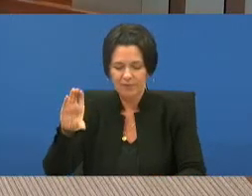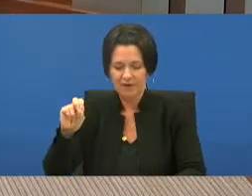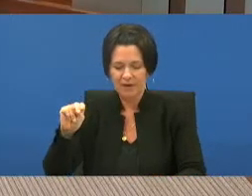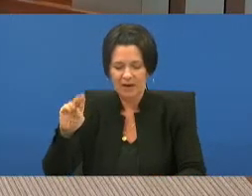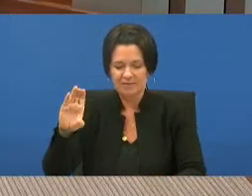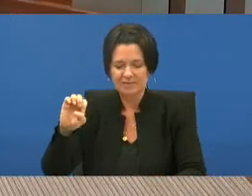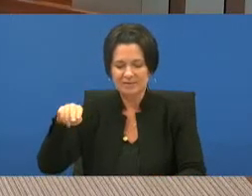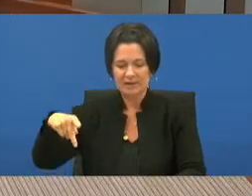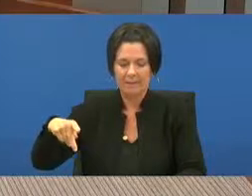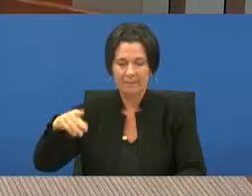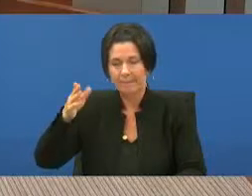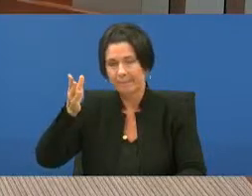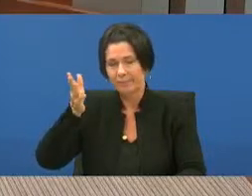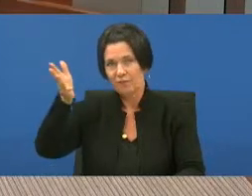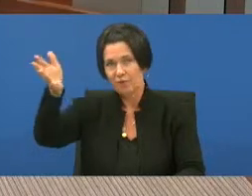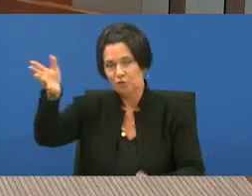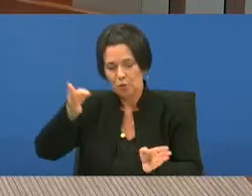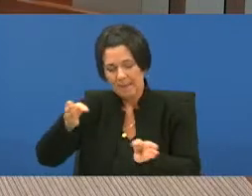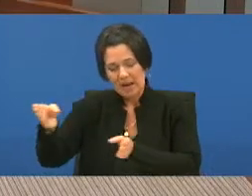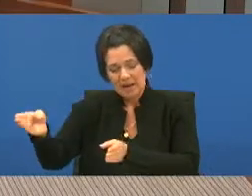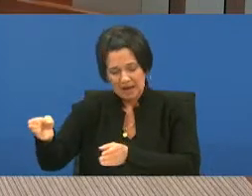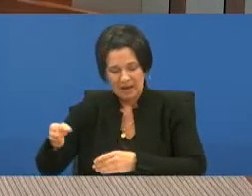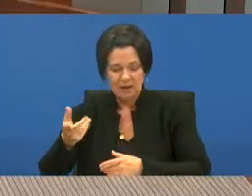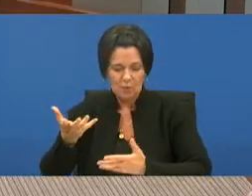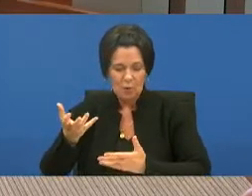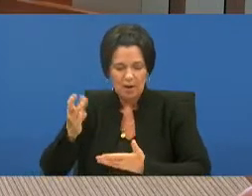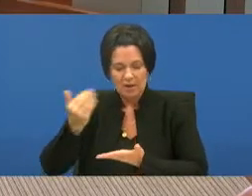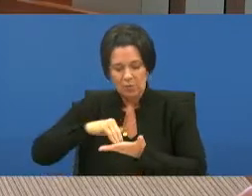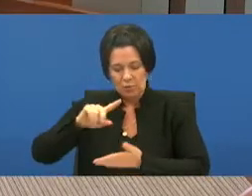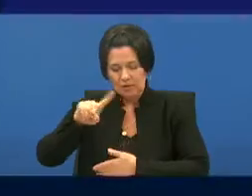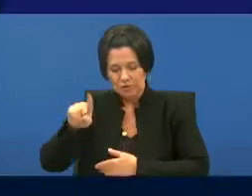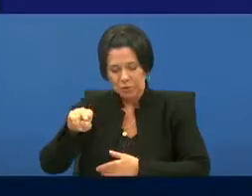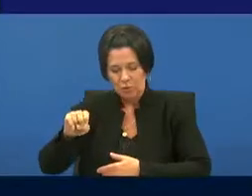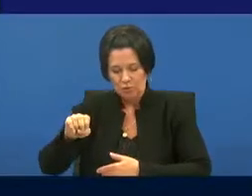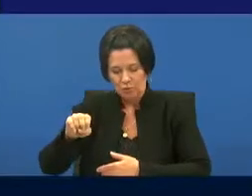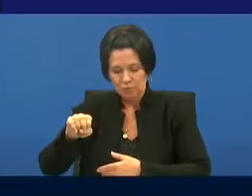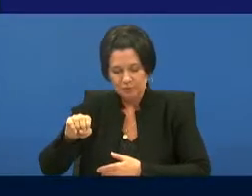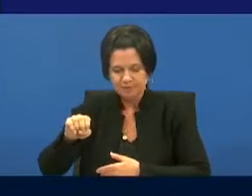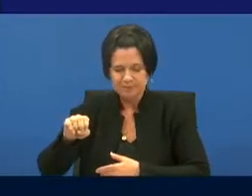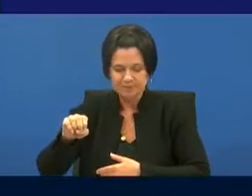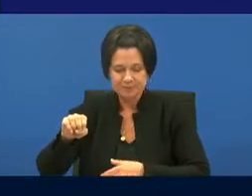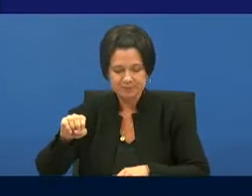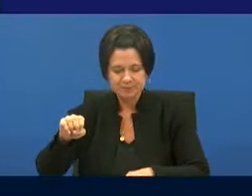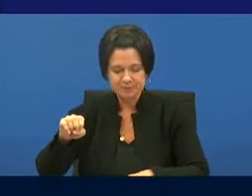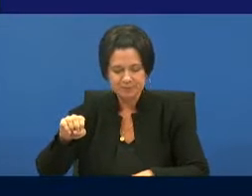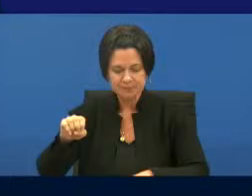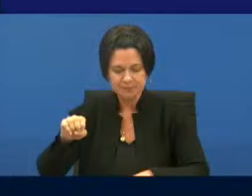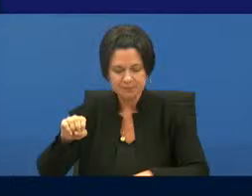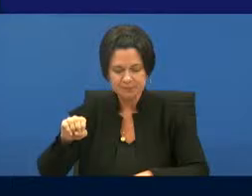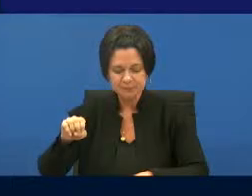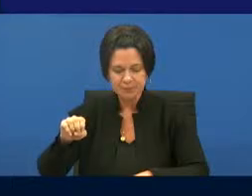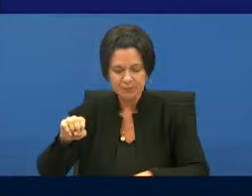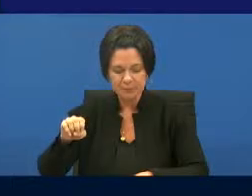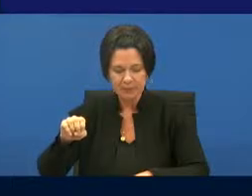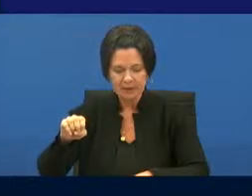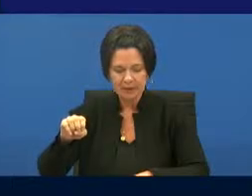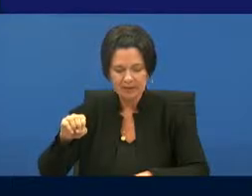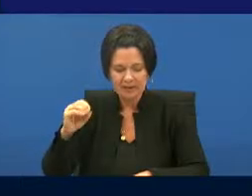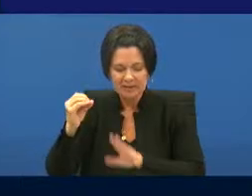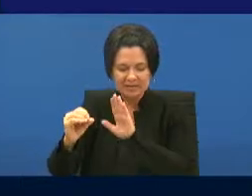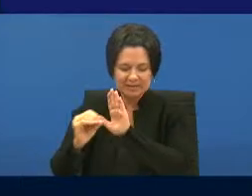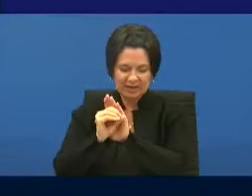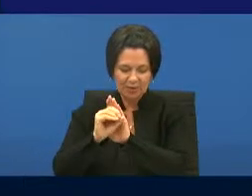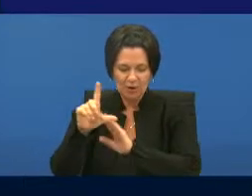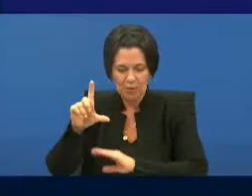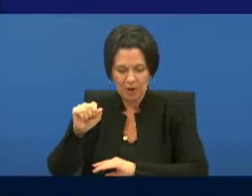plan to rezone from rural to planned unit development for proposed low-density, zero lot line residential on property located on the north side